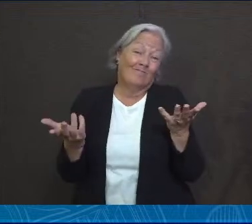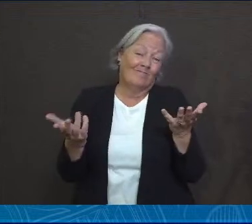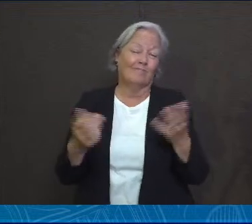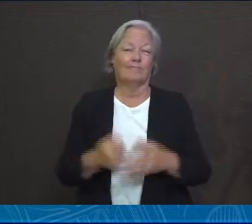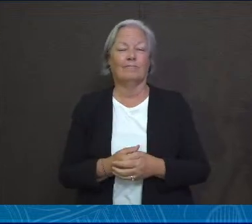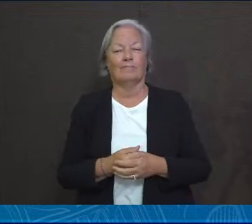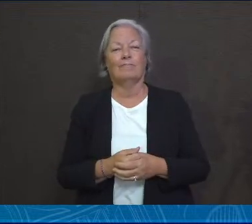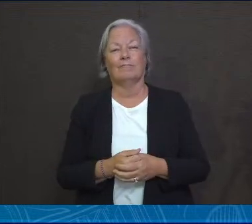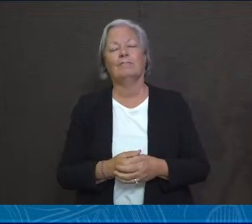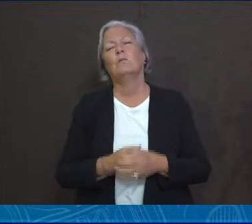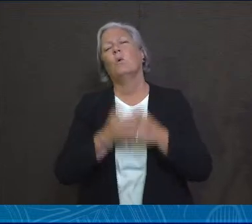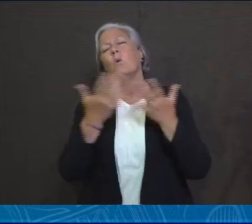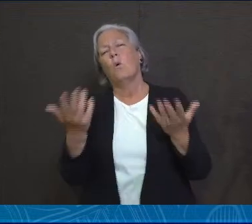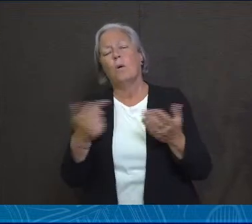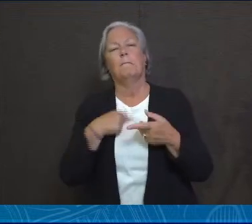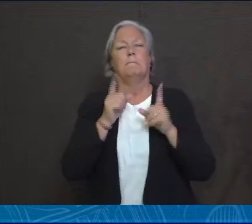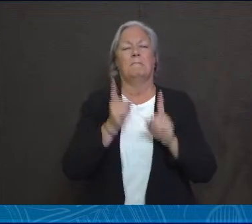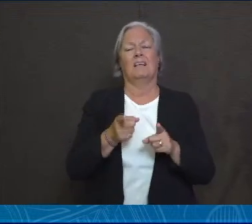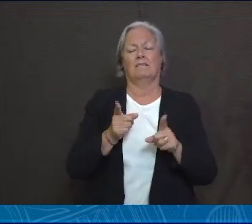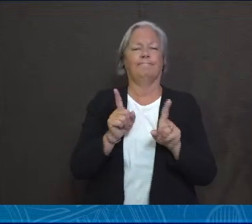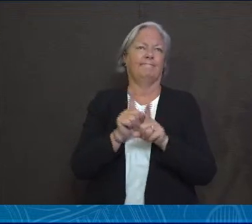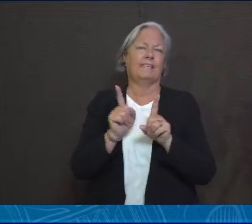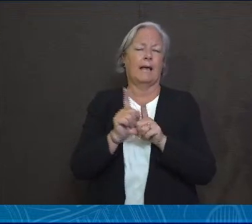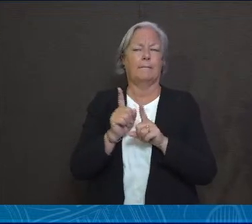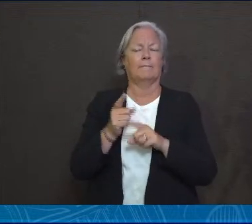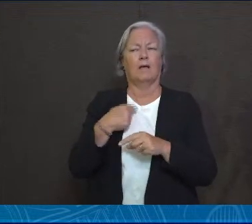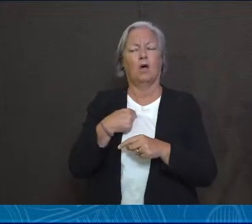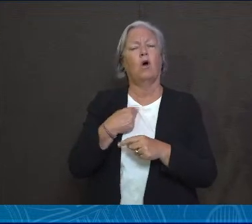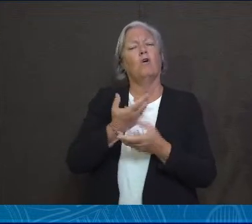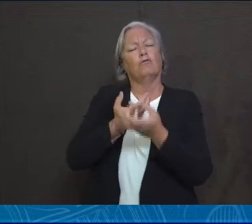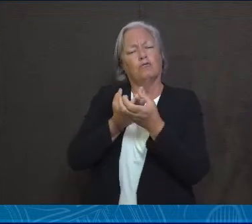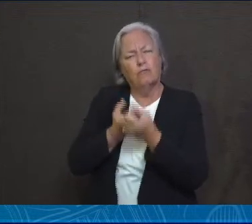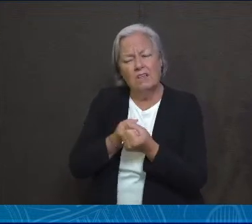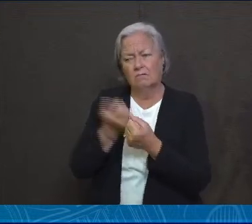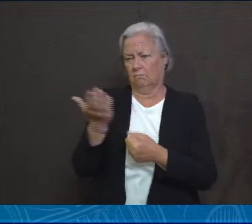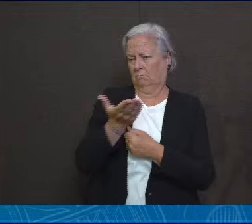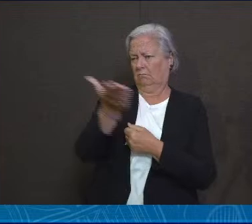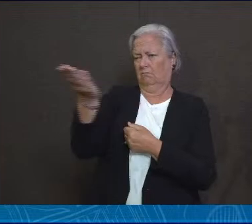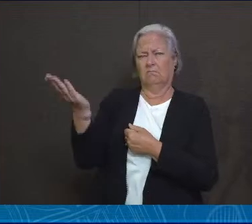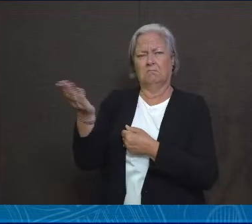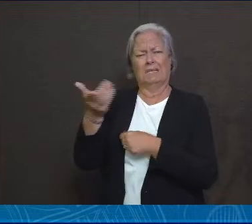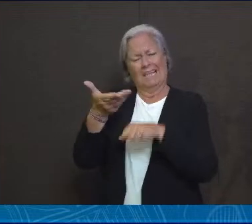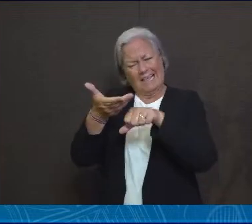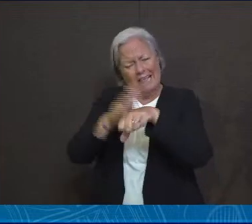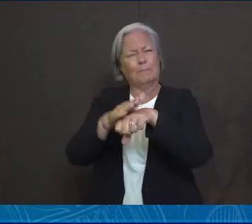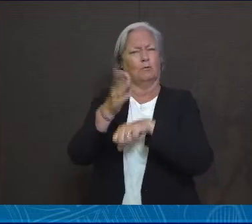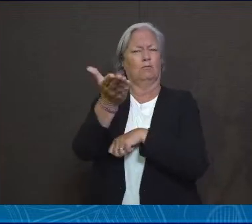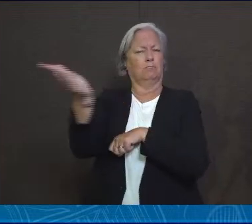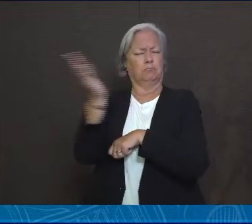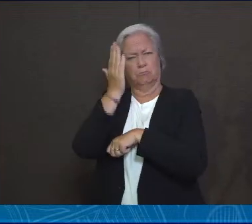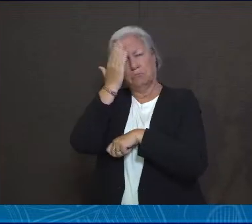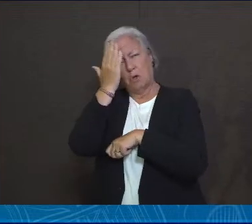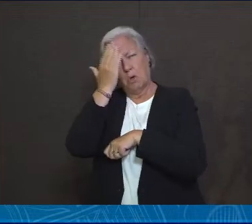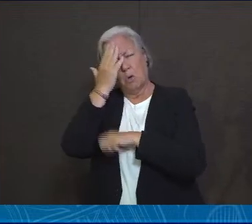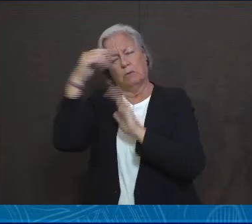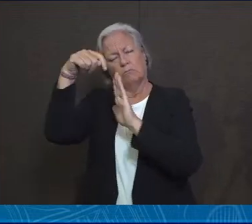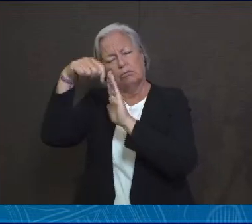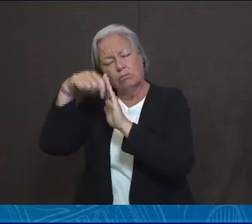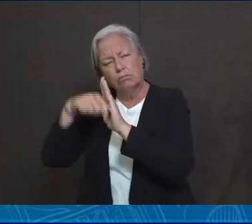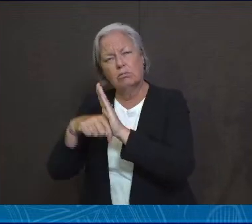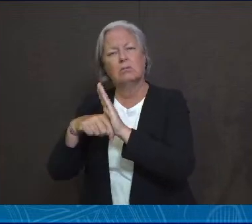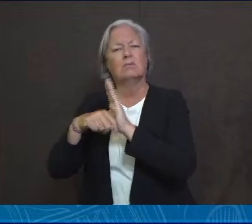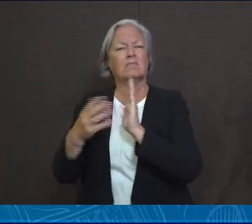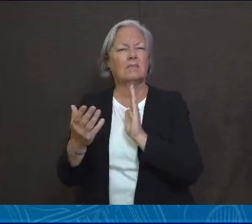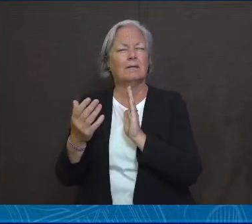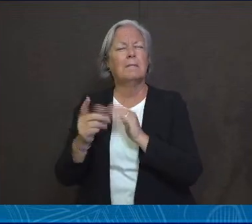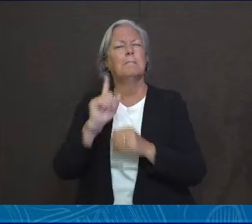let's trust the experts. Let's trust the formalized experts and the top scientists. And then we not we end up not listening to the local communities.